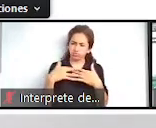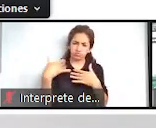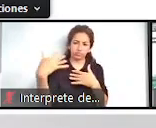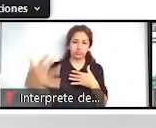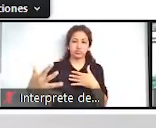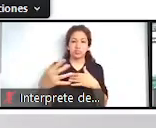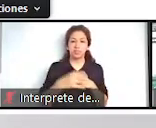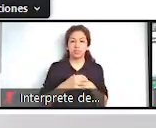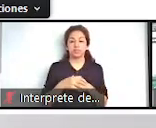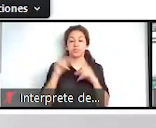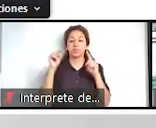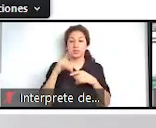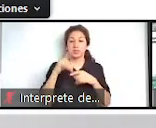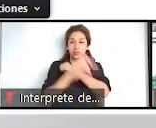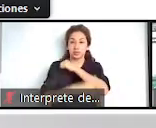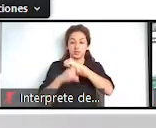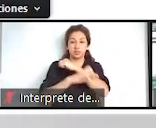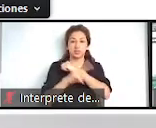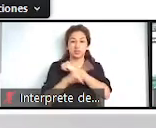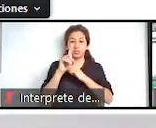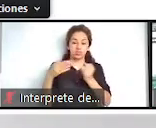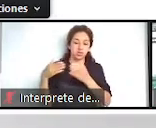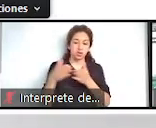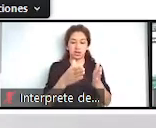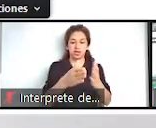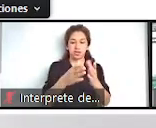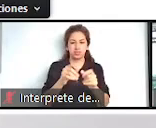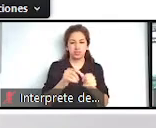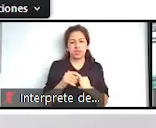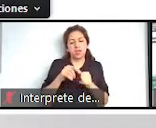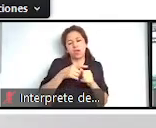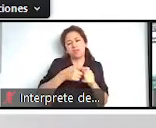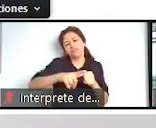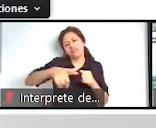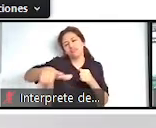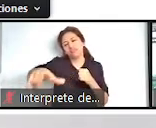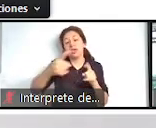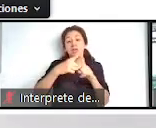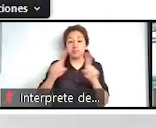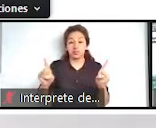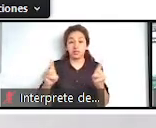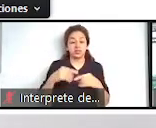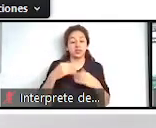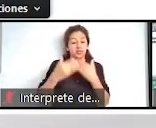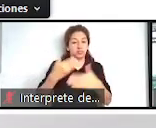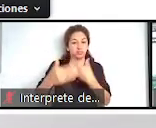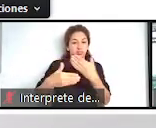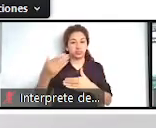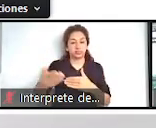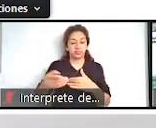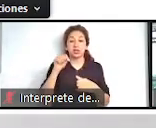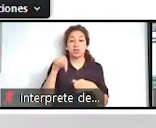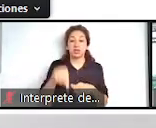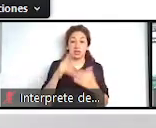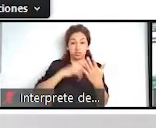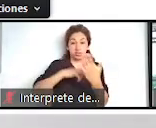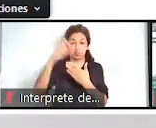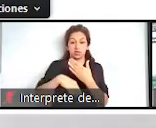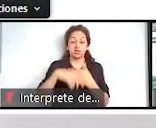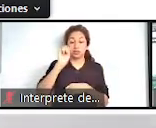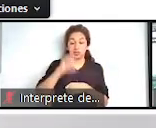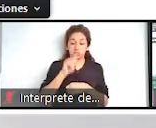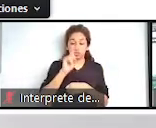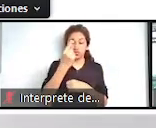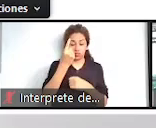society and the united in my country we still have a long road ahead of us but the plan has been a very